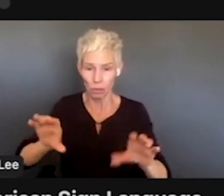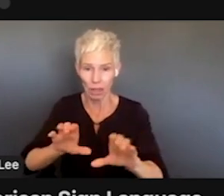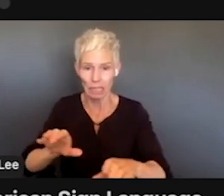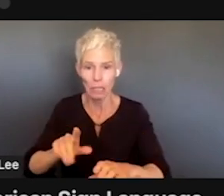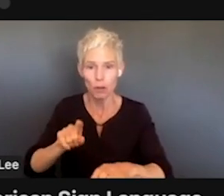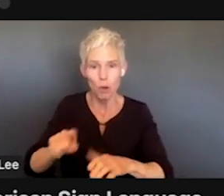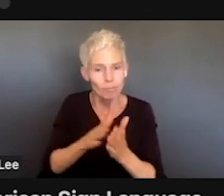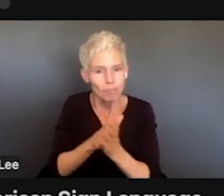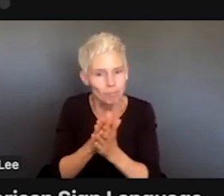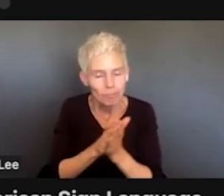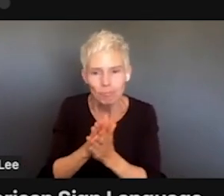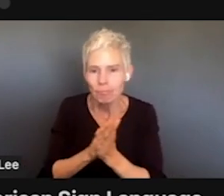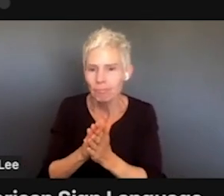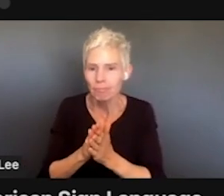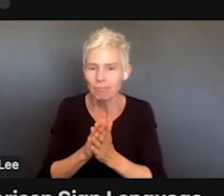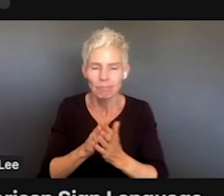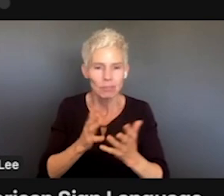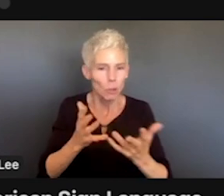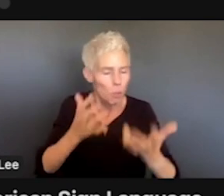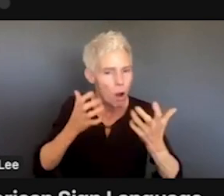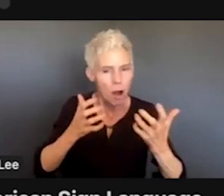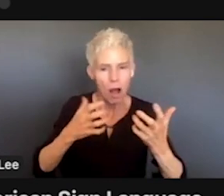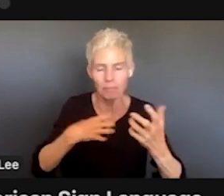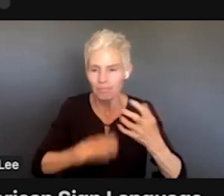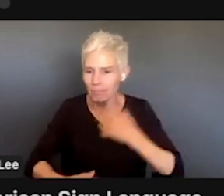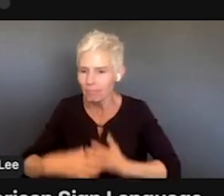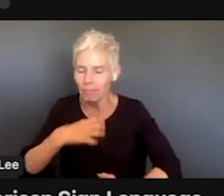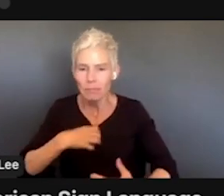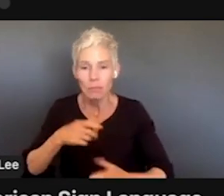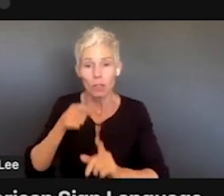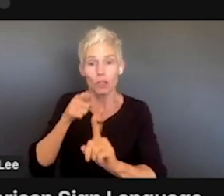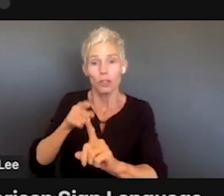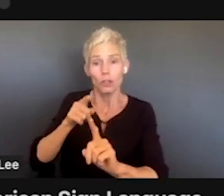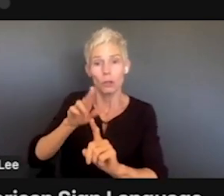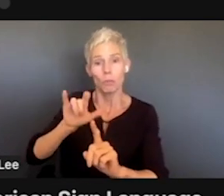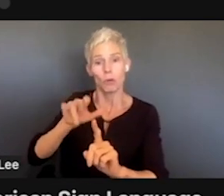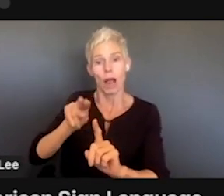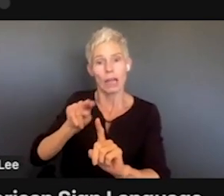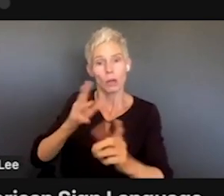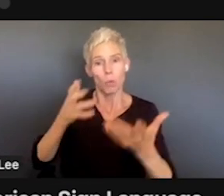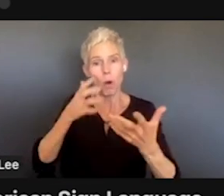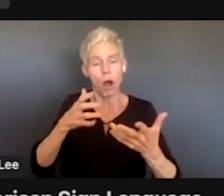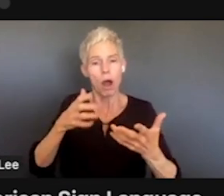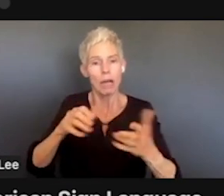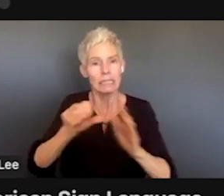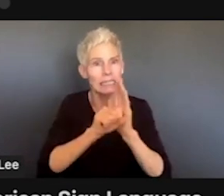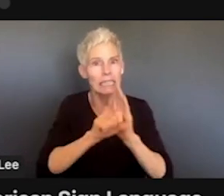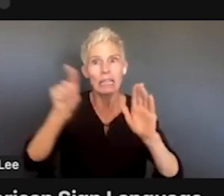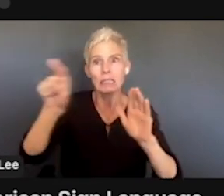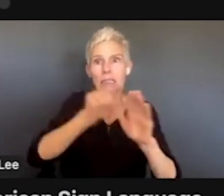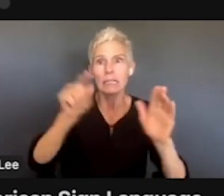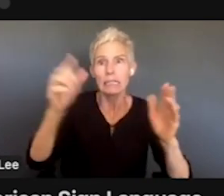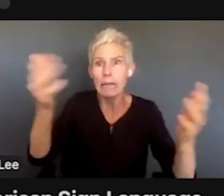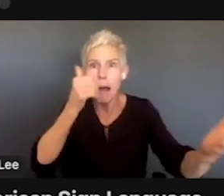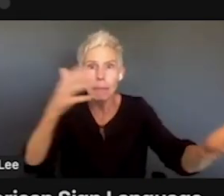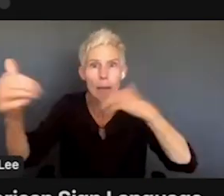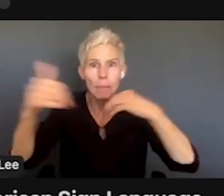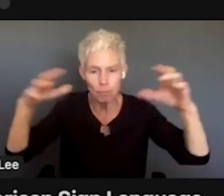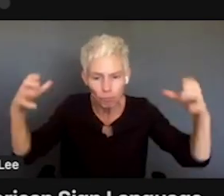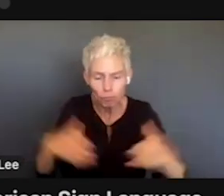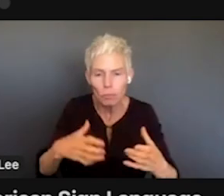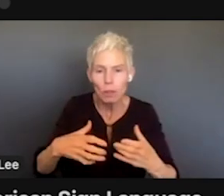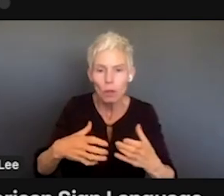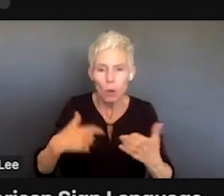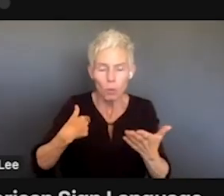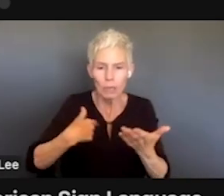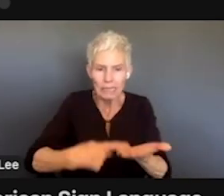with this. And Brian, you were the one who began to bring states to the table. You and I had conversations with Richard early